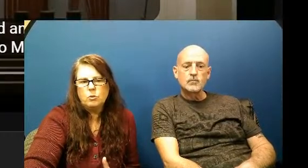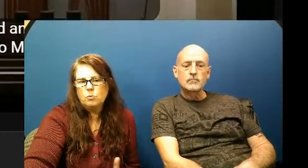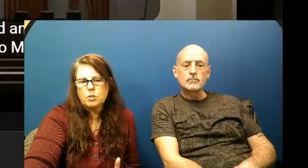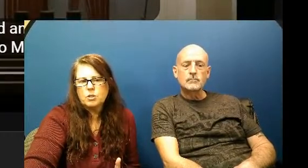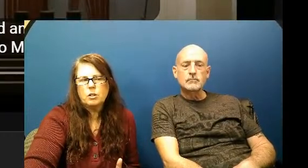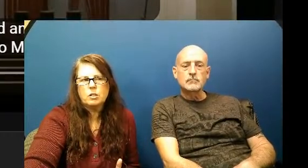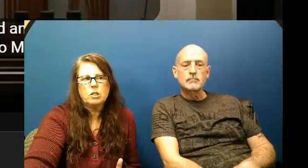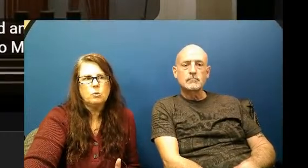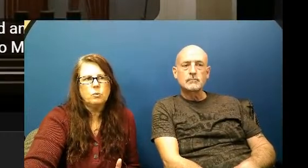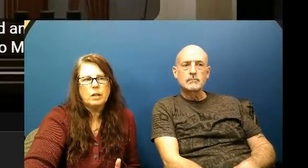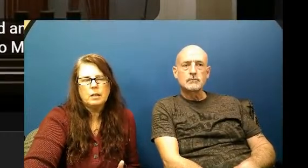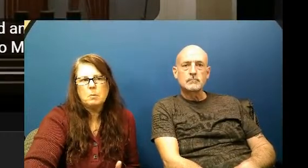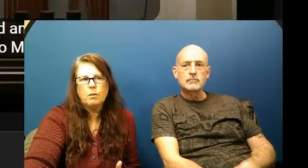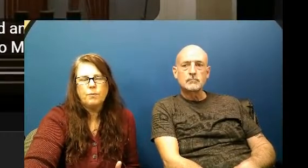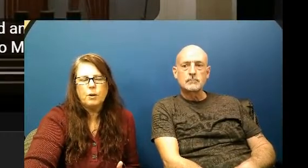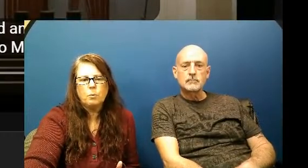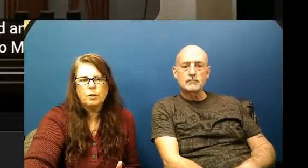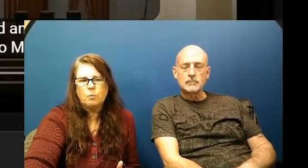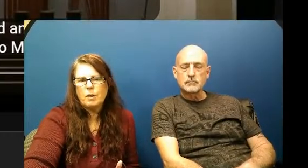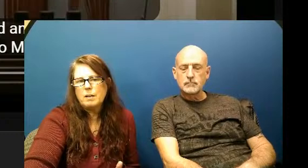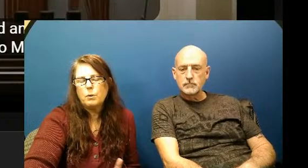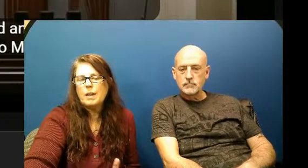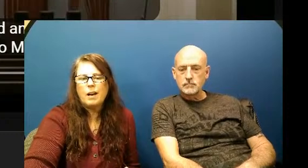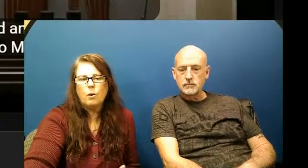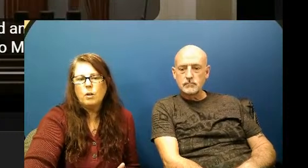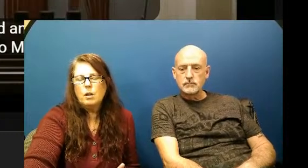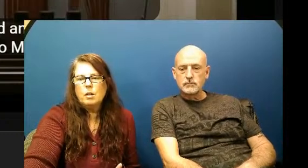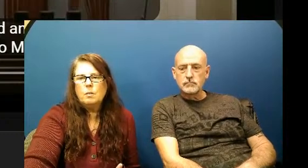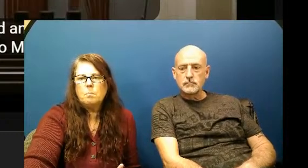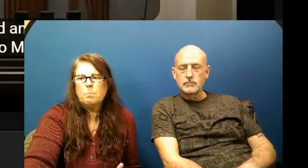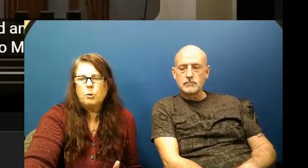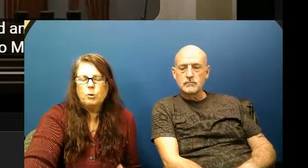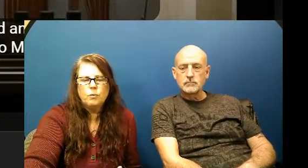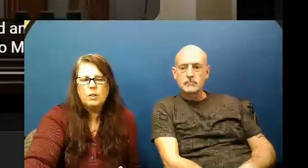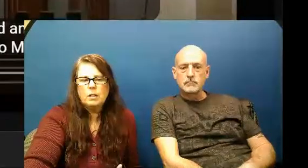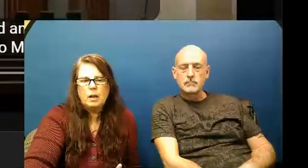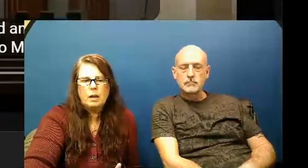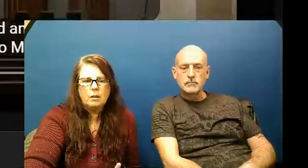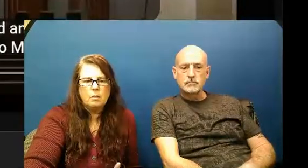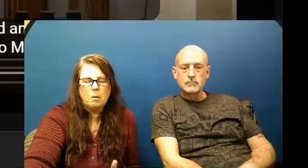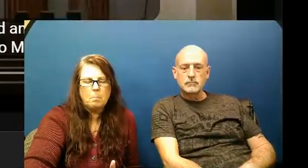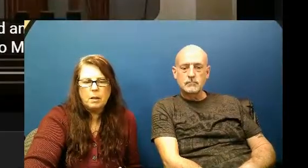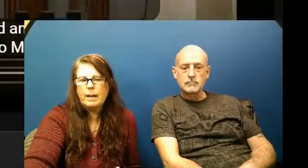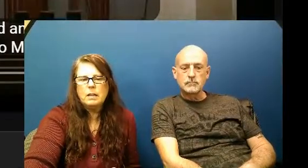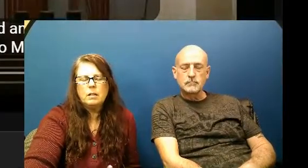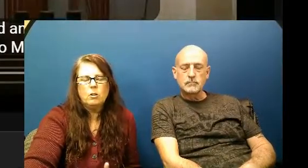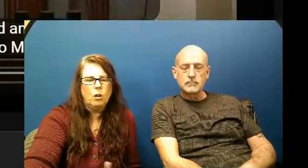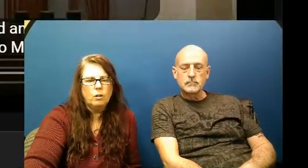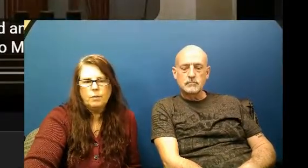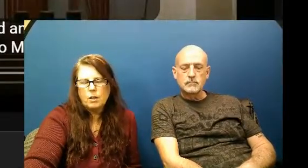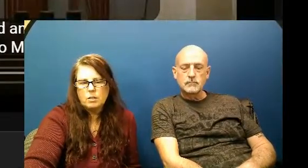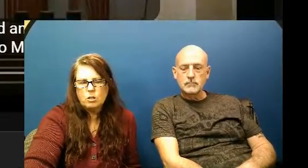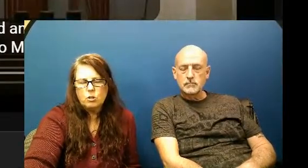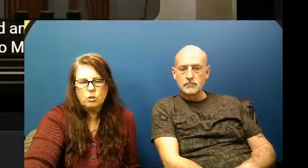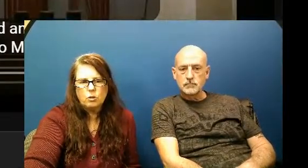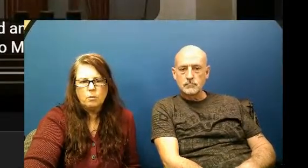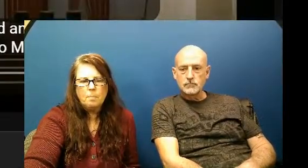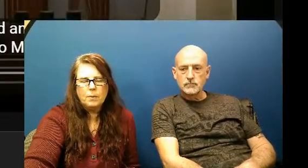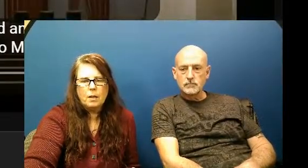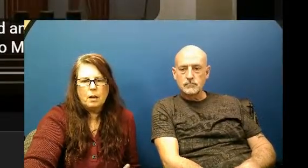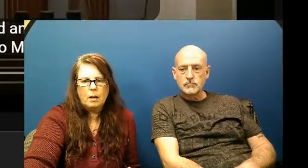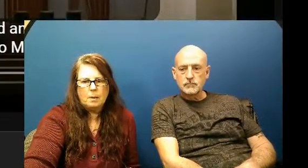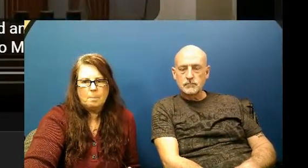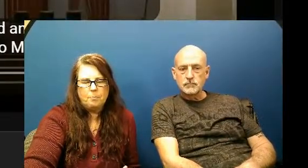like, you start to let them interfere with our right without proving and applying all of the